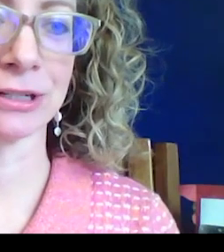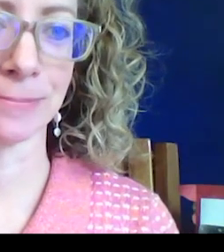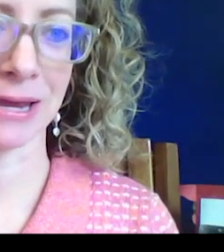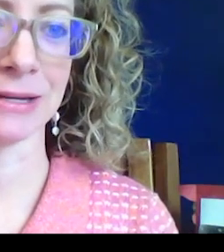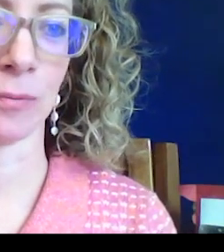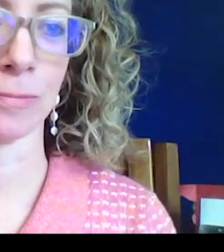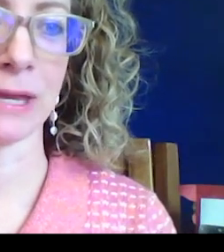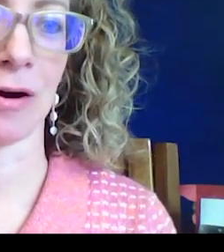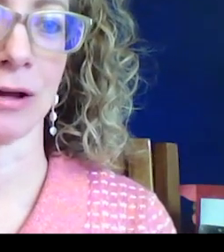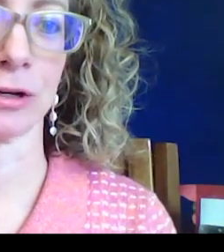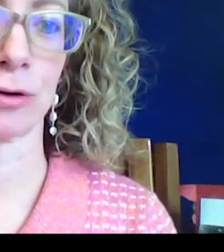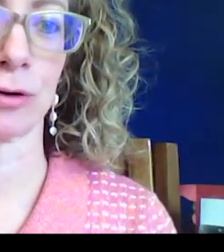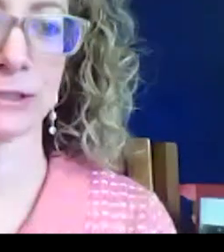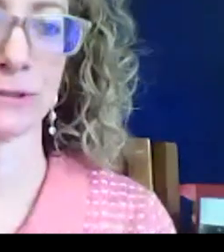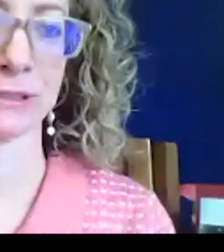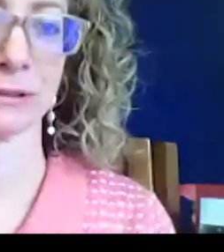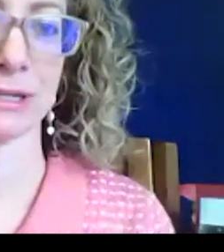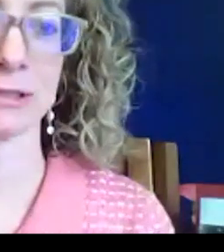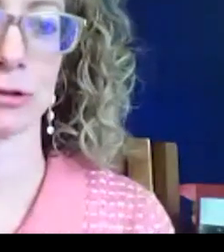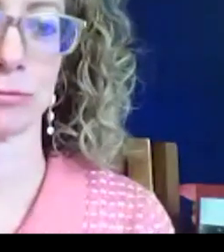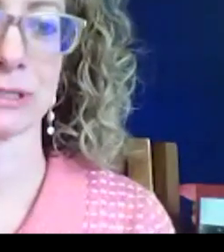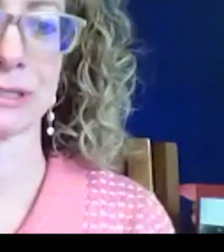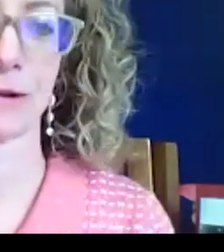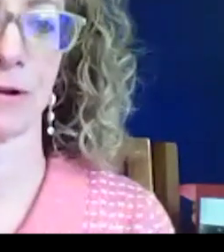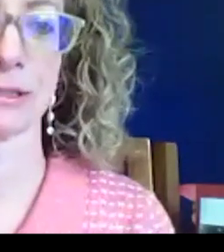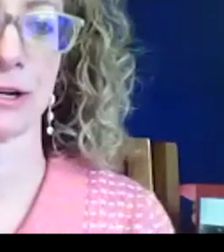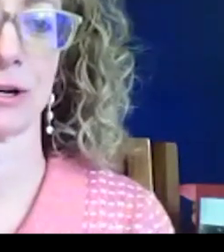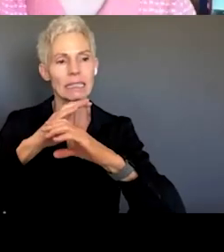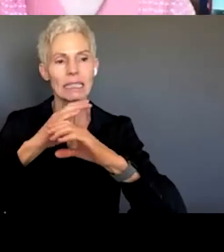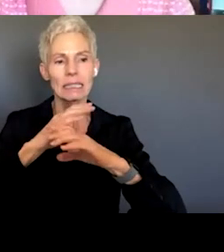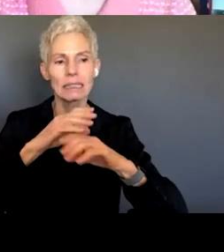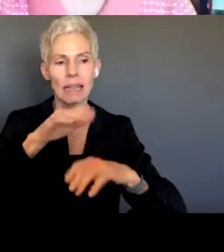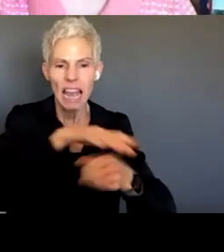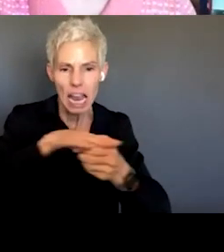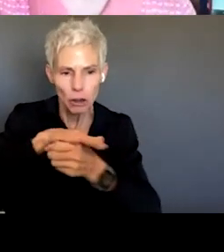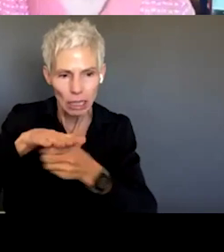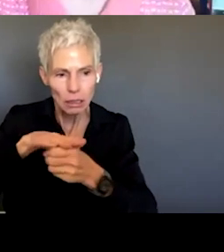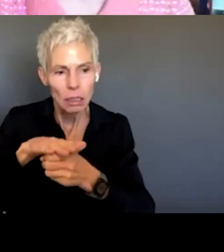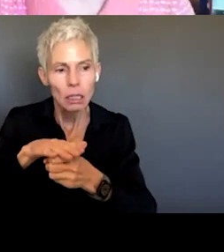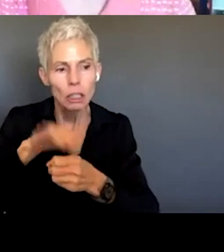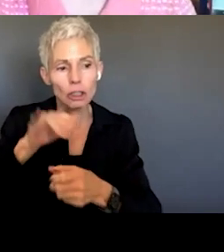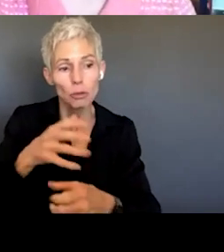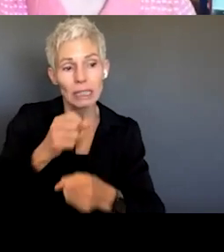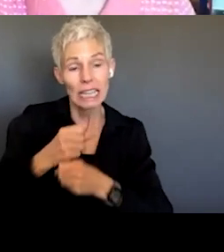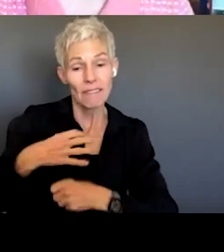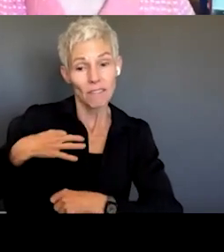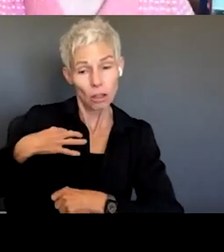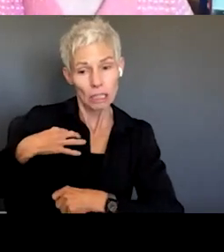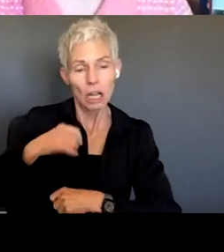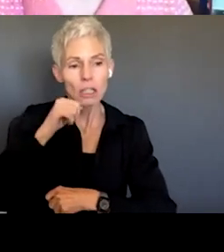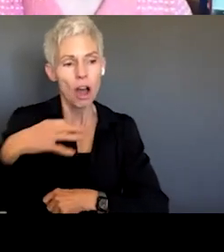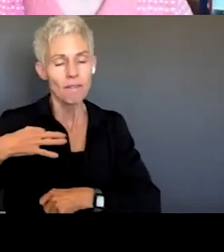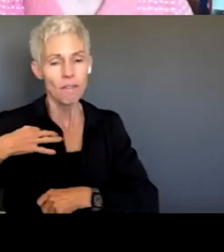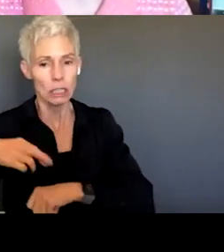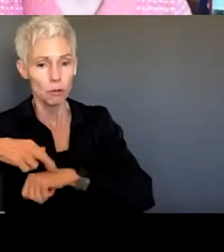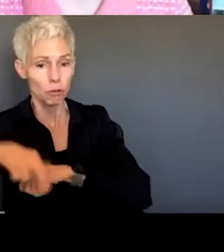today the debate will be on crisis facilities should receive voluntary and involuntary referrals. And Dr.